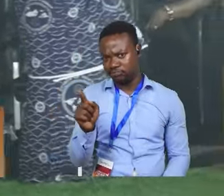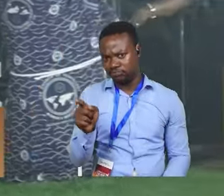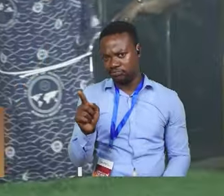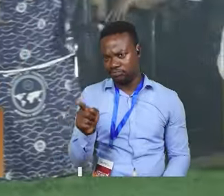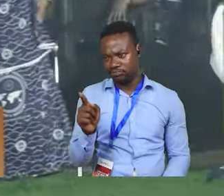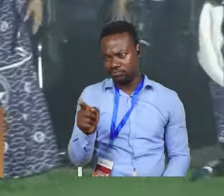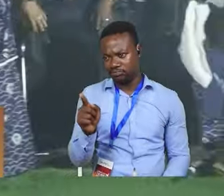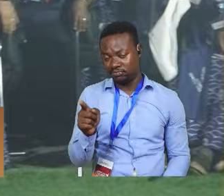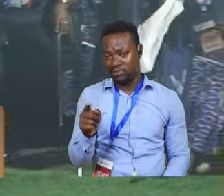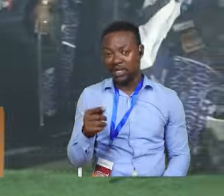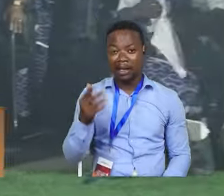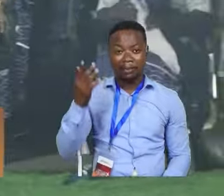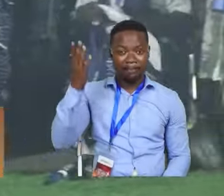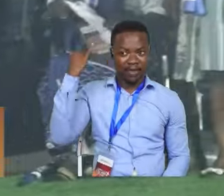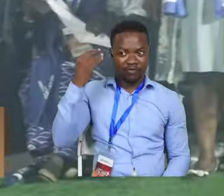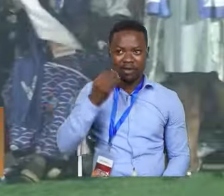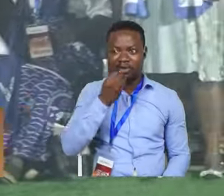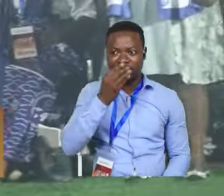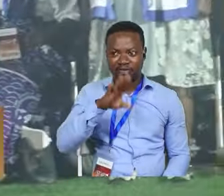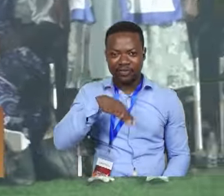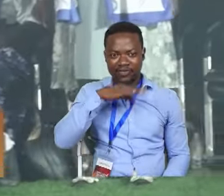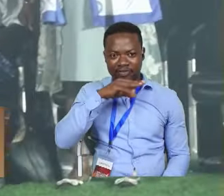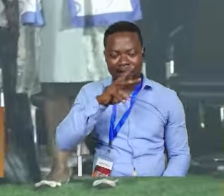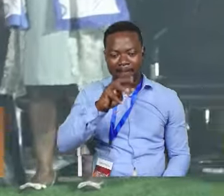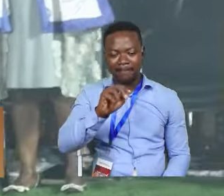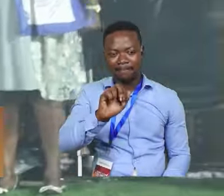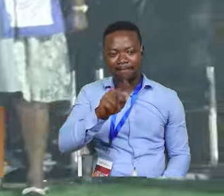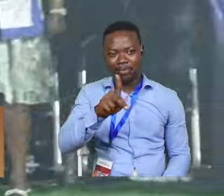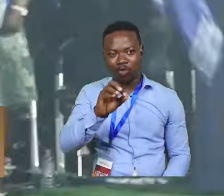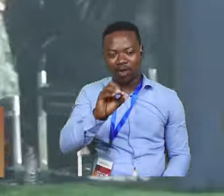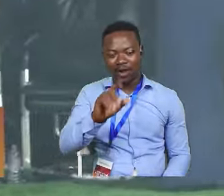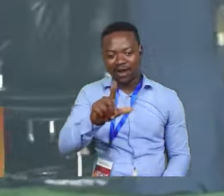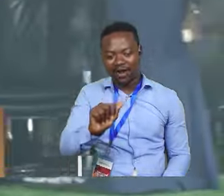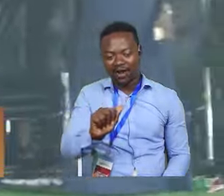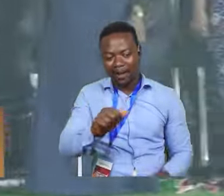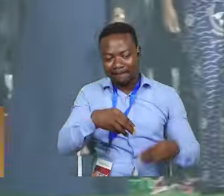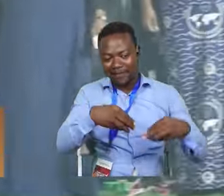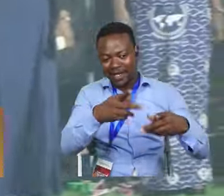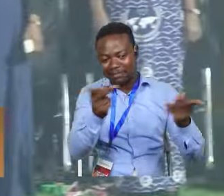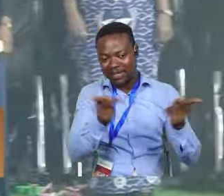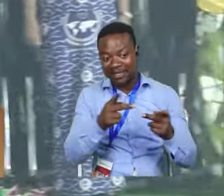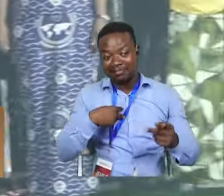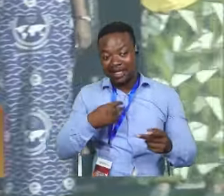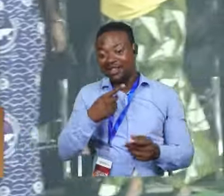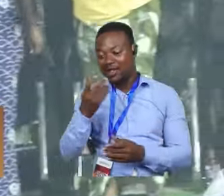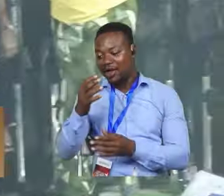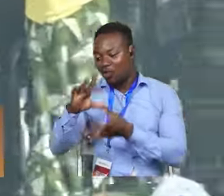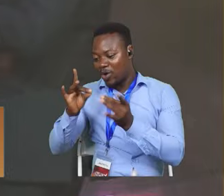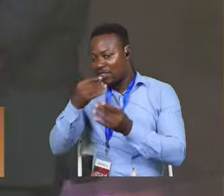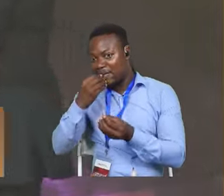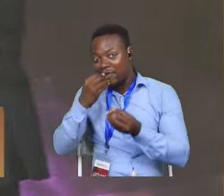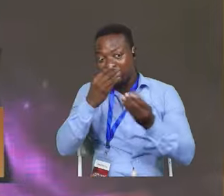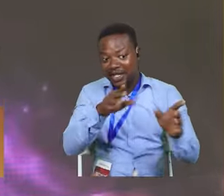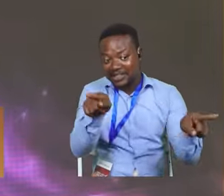If I have said this one in Makola, the women there would have screamed amen. When we come to Makola,